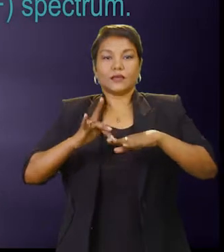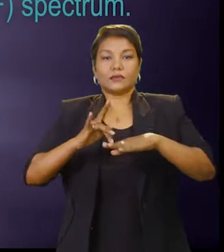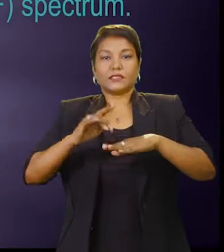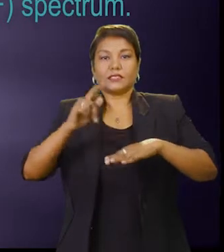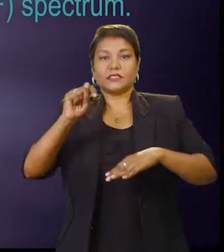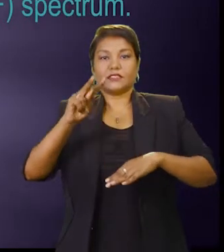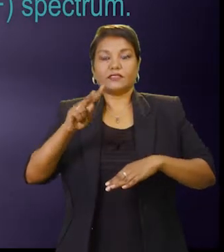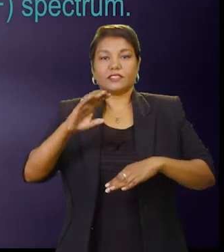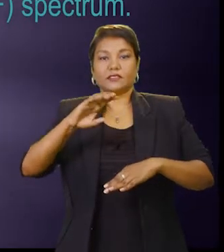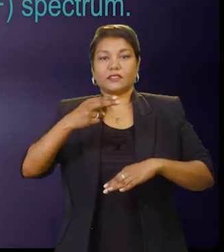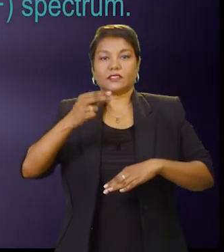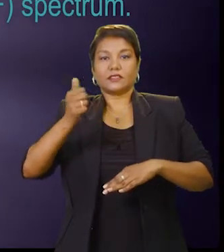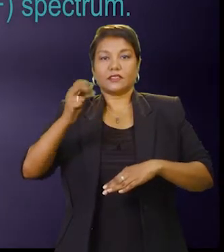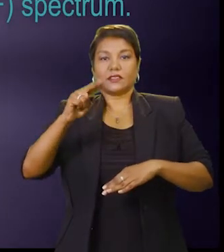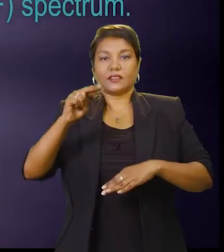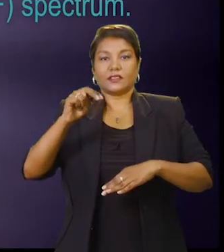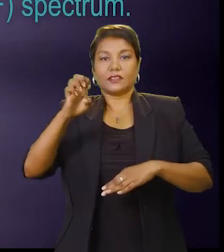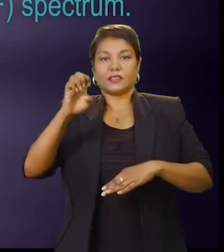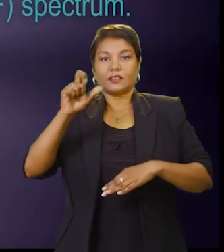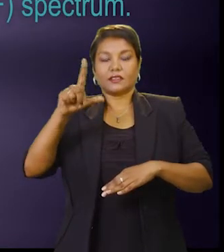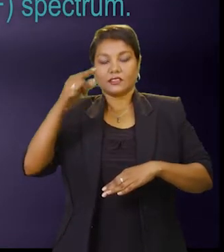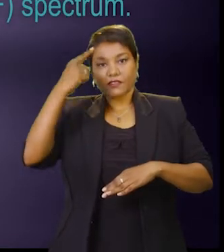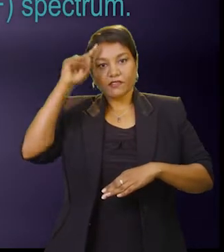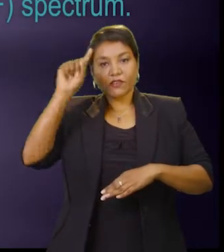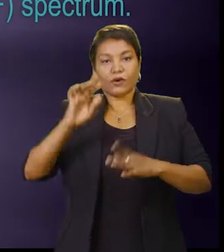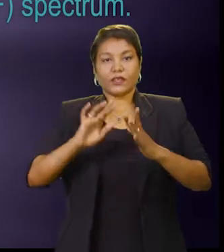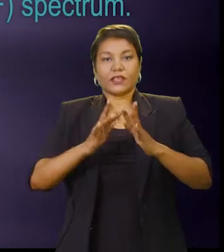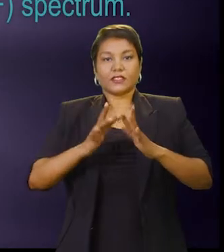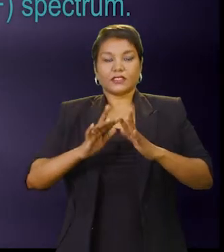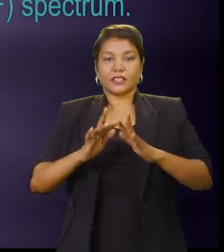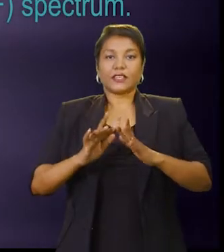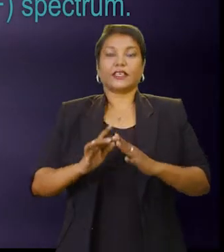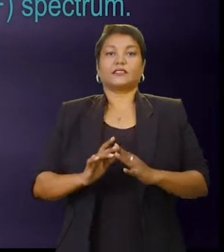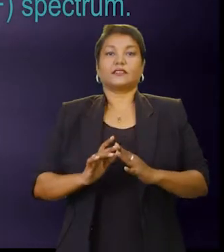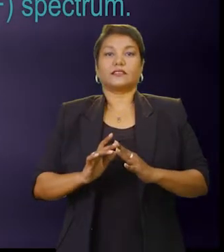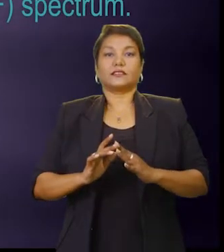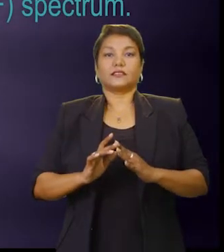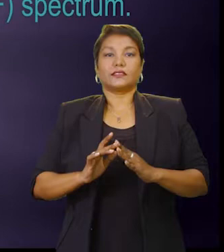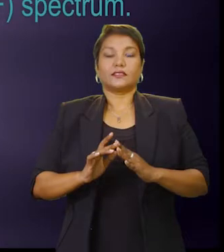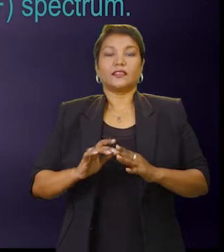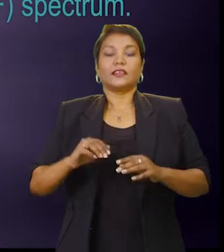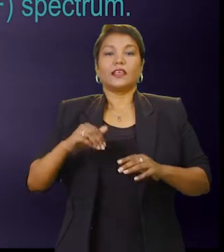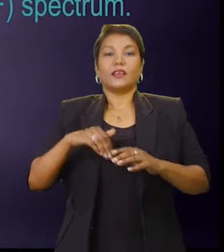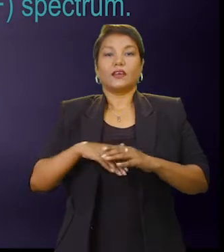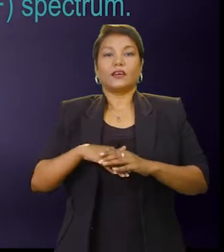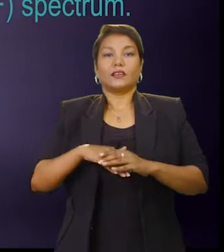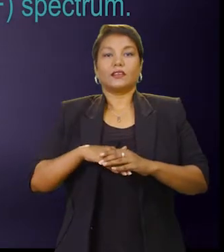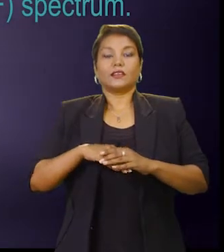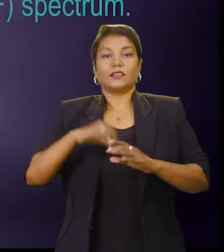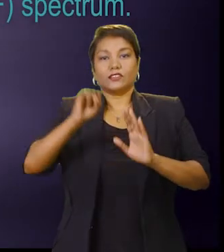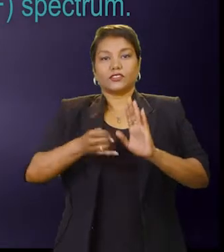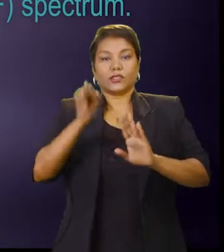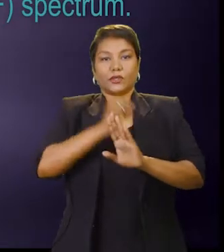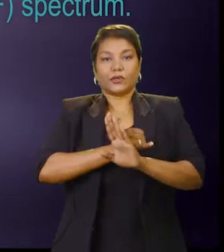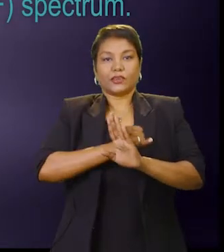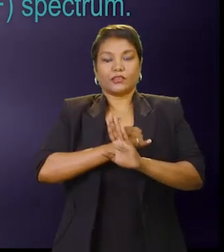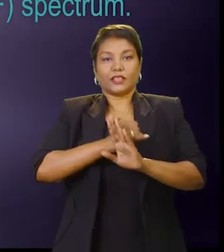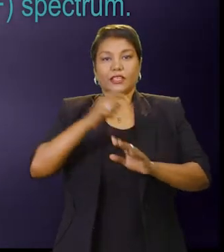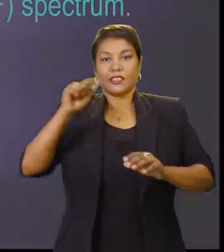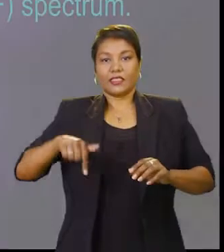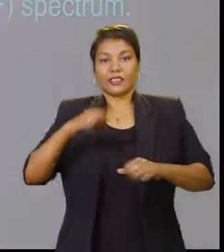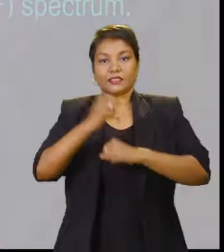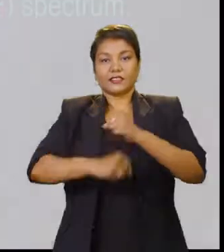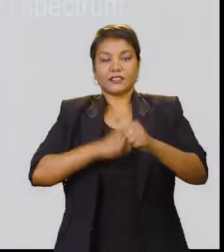unused wireless spectrum between TV channels for use with unlicensed devices. On January 30,